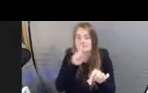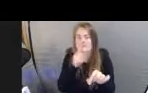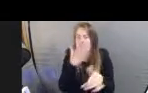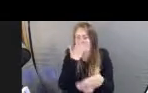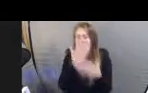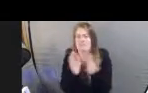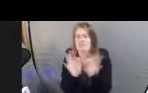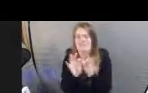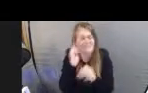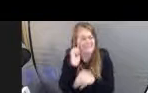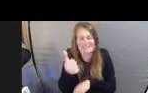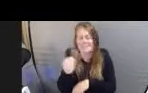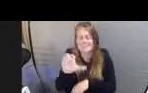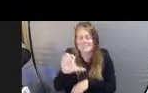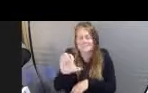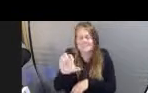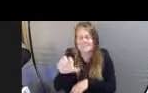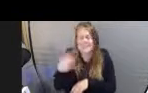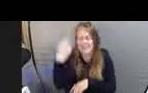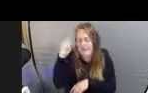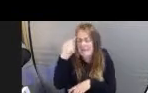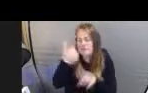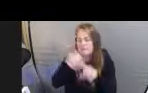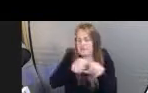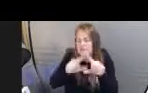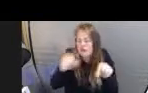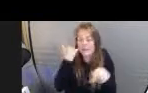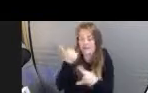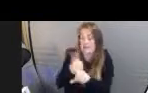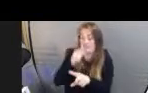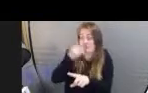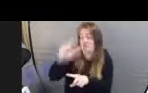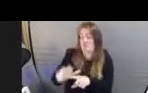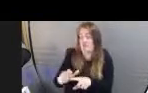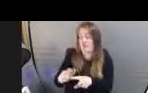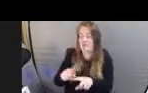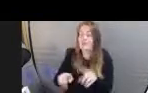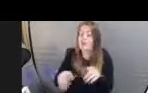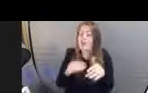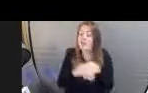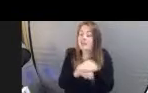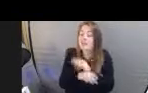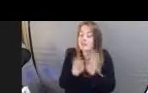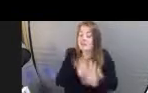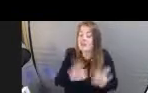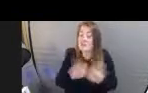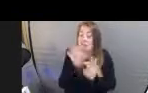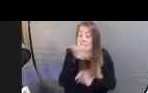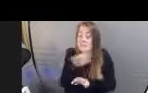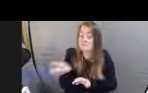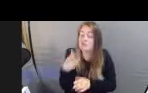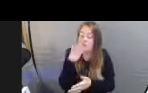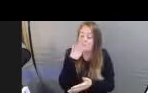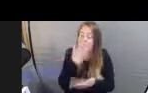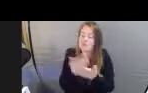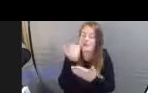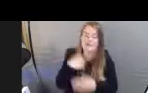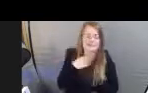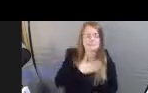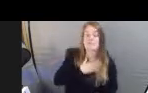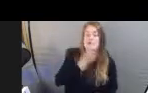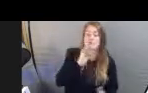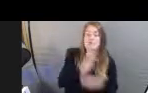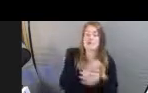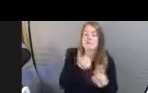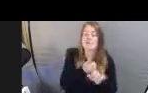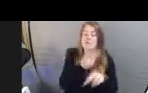10 cents per card. And even if you don't read Braille, if accessibility is important to you, it's a conversation starter. My wife, she's the